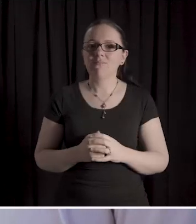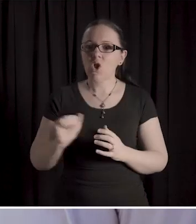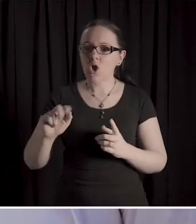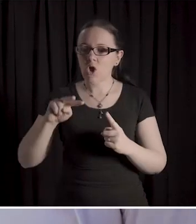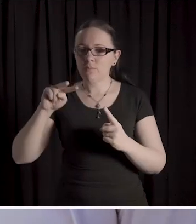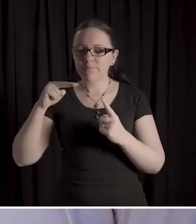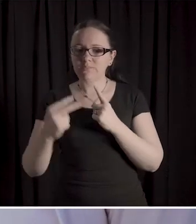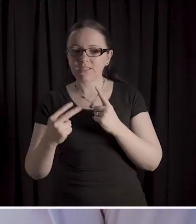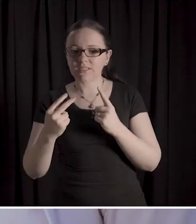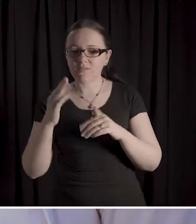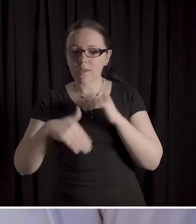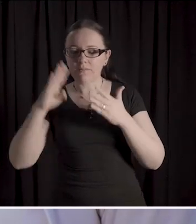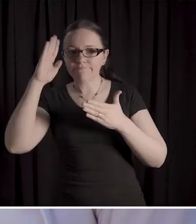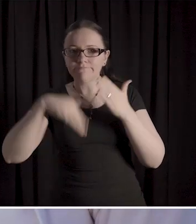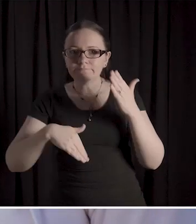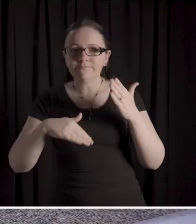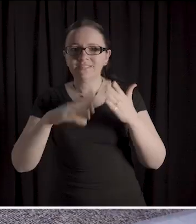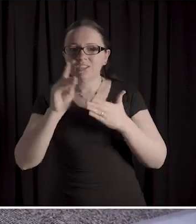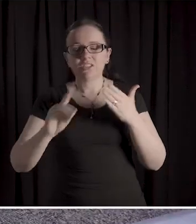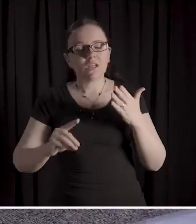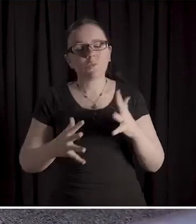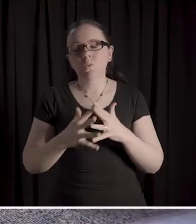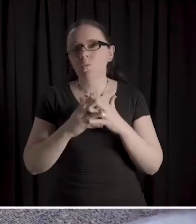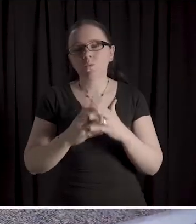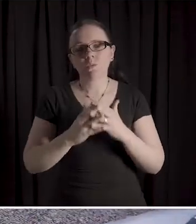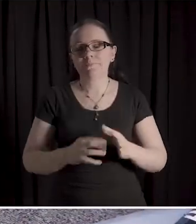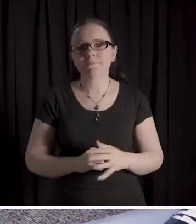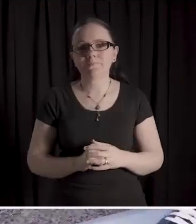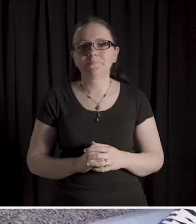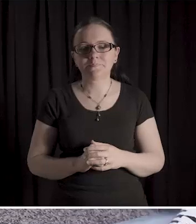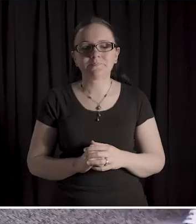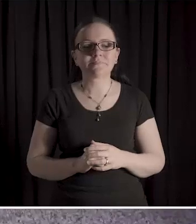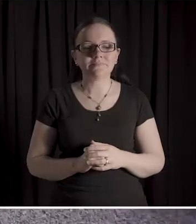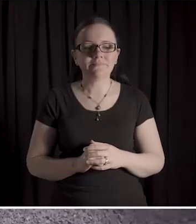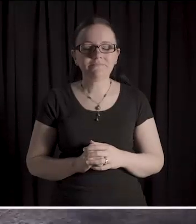design and the way we build our products is just gold. Here we go.